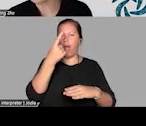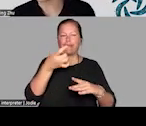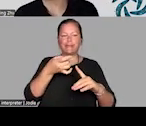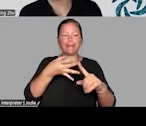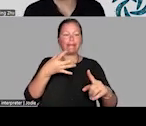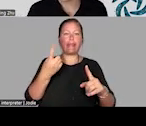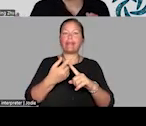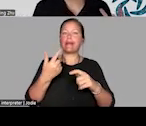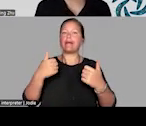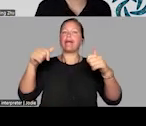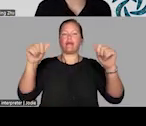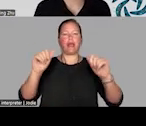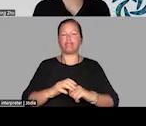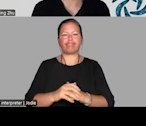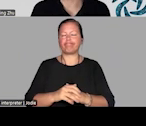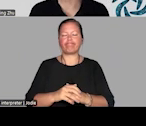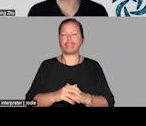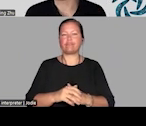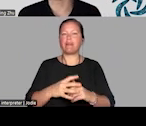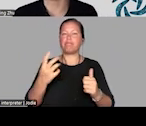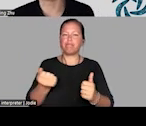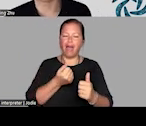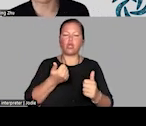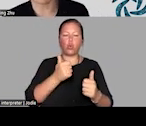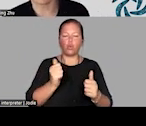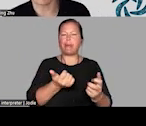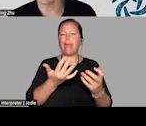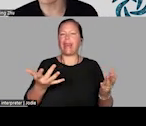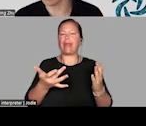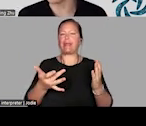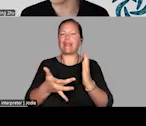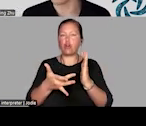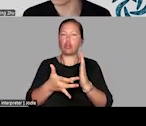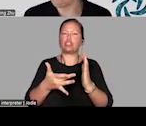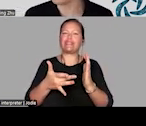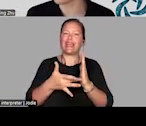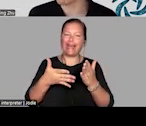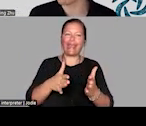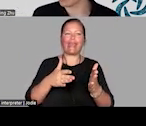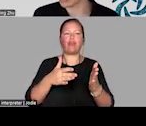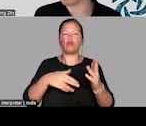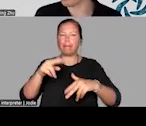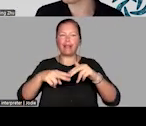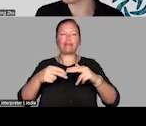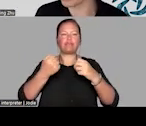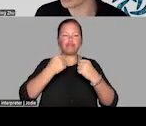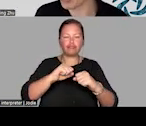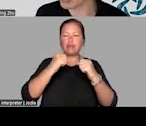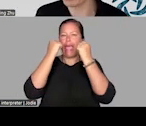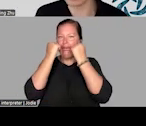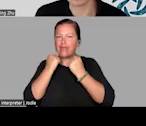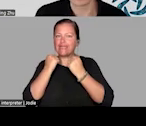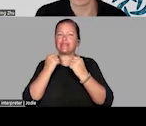bullet. Carefully combining the technologies to build a stronger protection, deterrence, and evidence of rights enforcement is